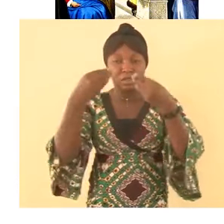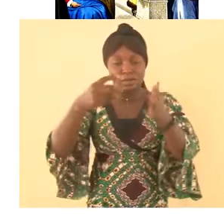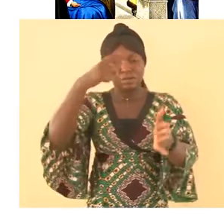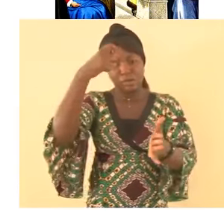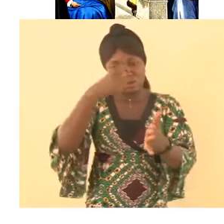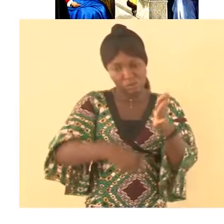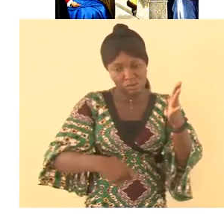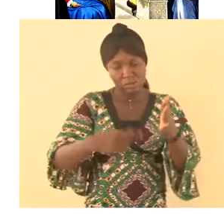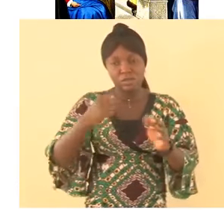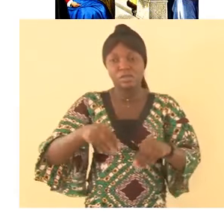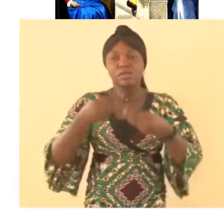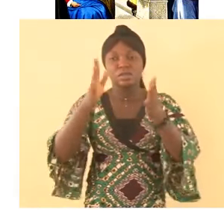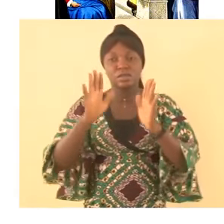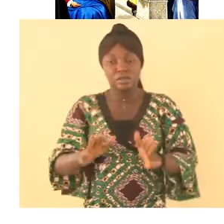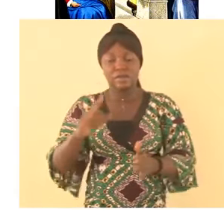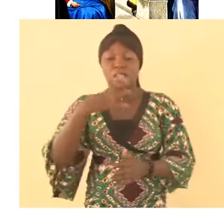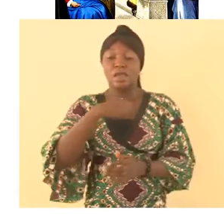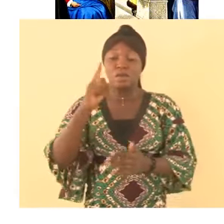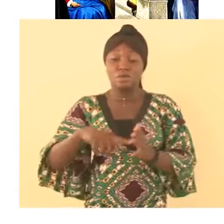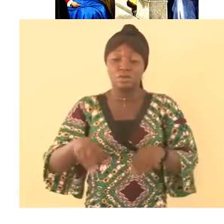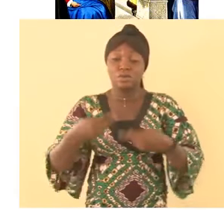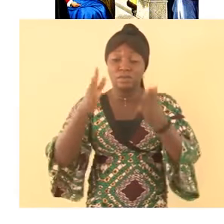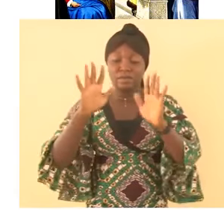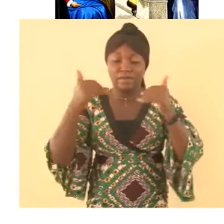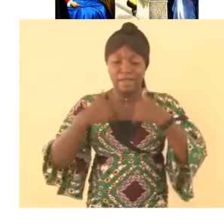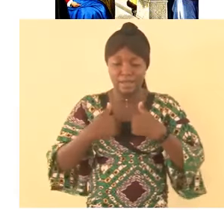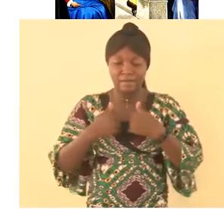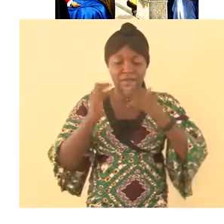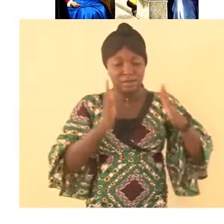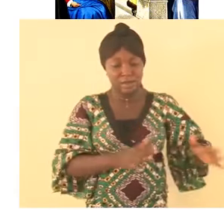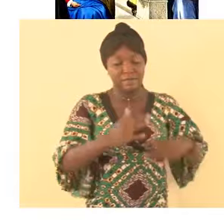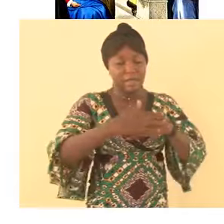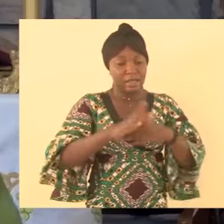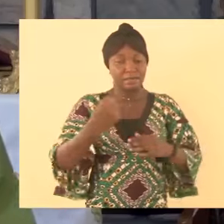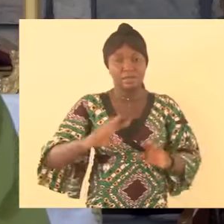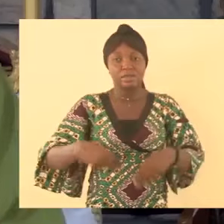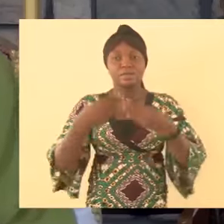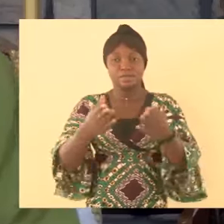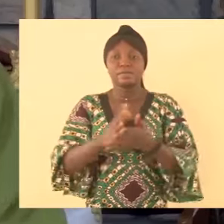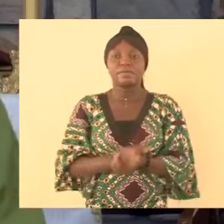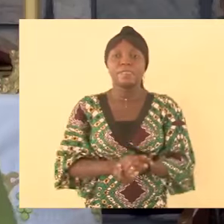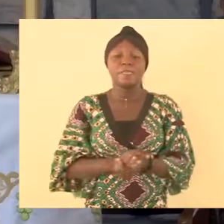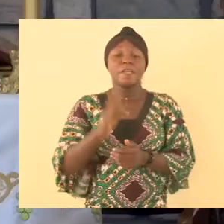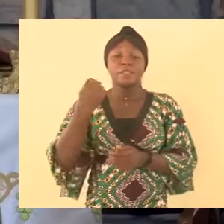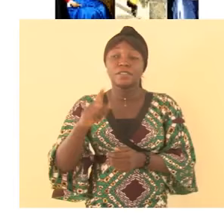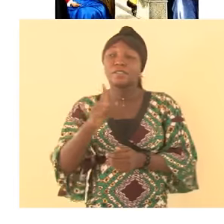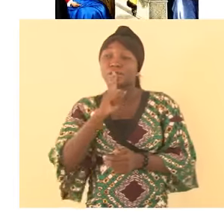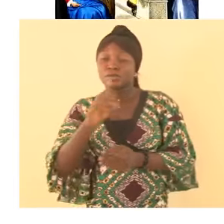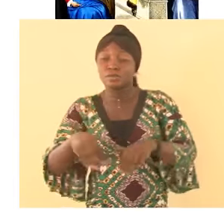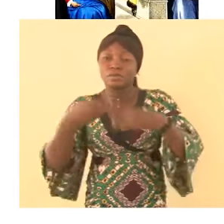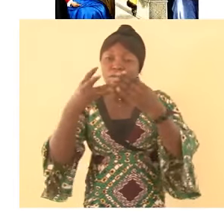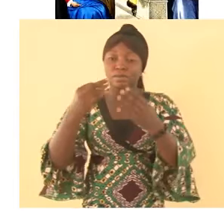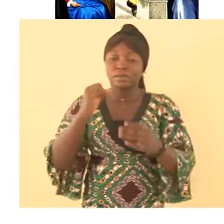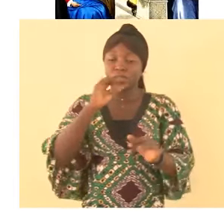what the giving costs the giver, and what the giver has left after the giving. Can we repeat that together? The